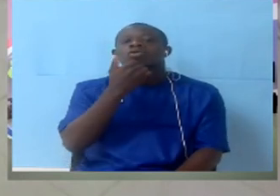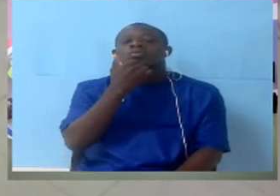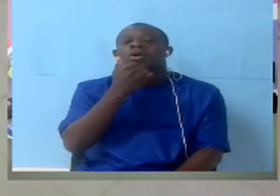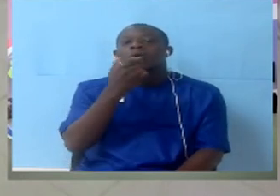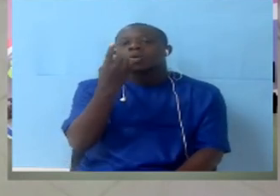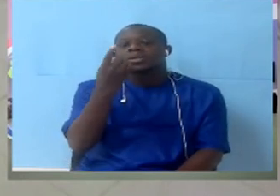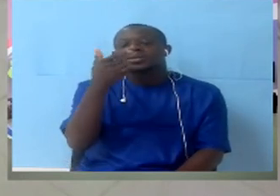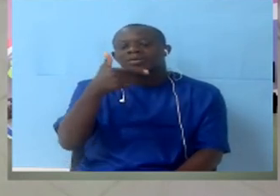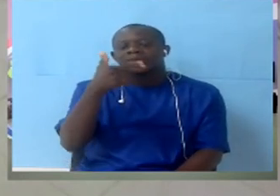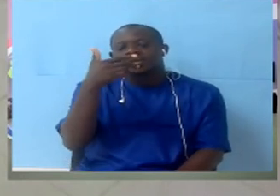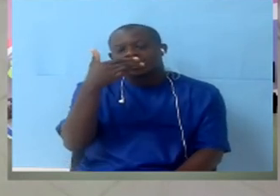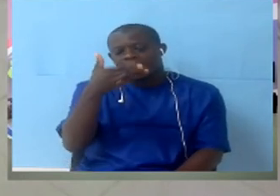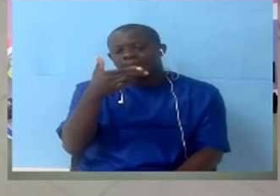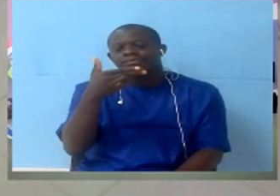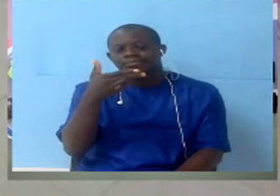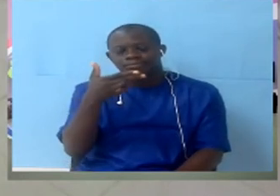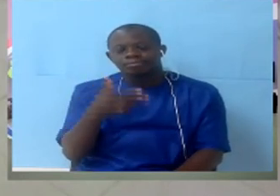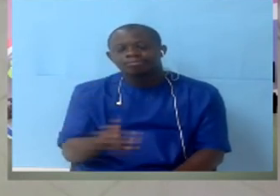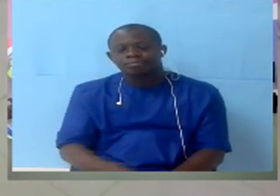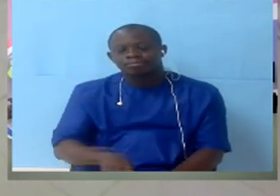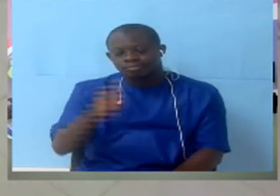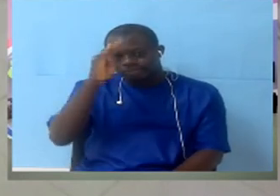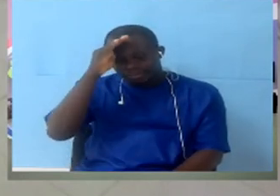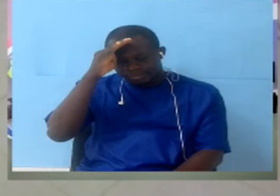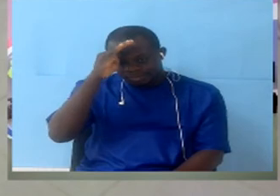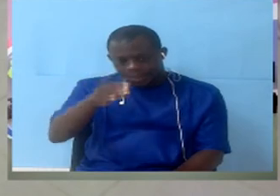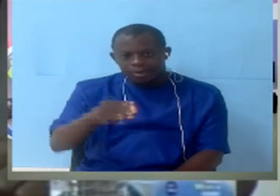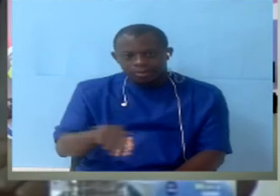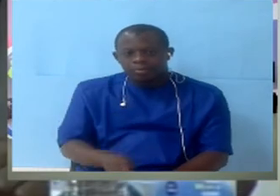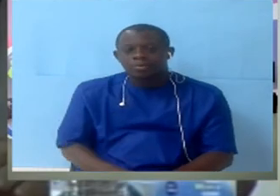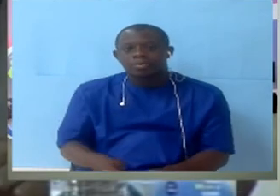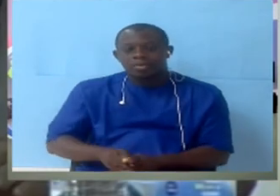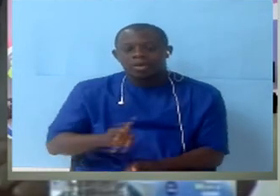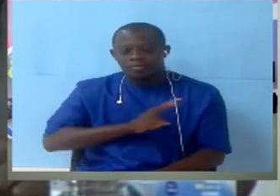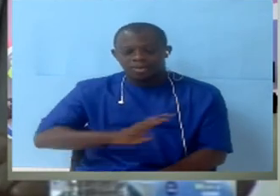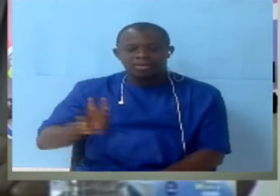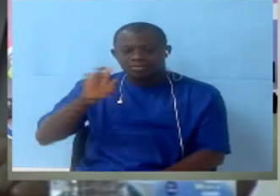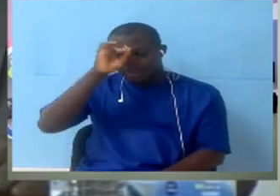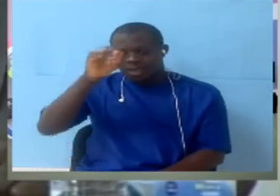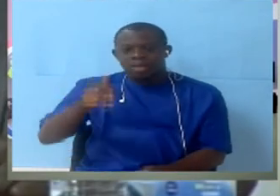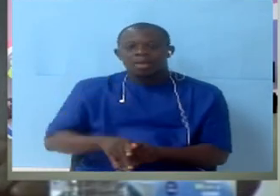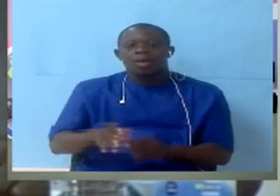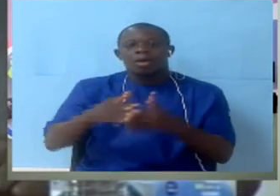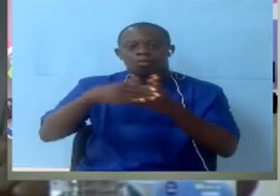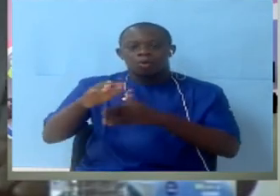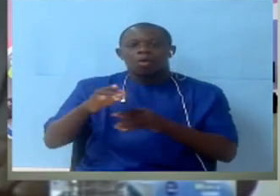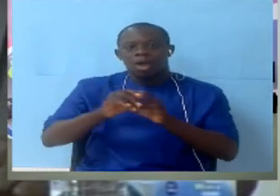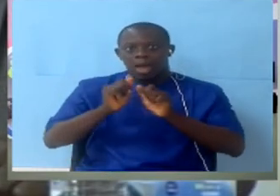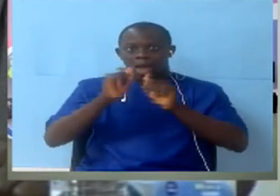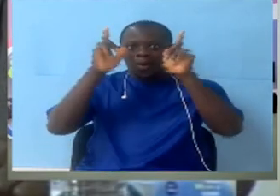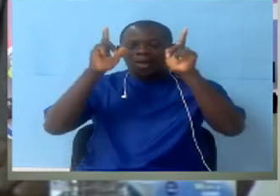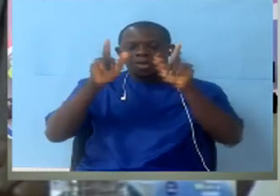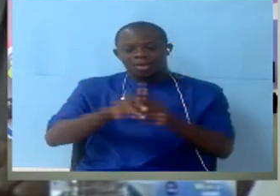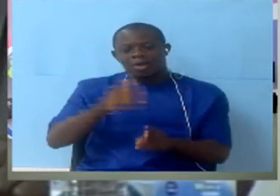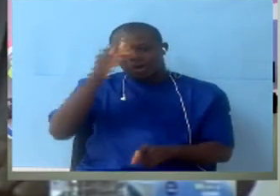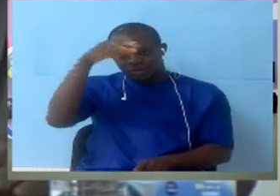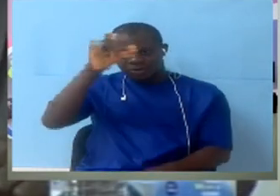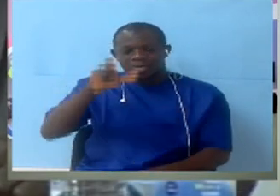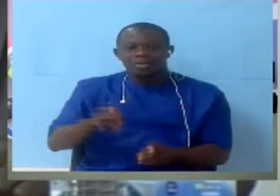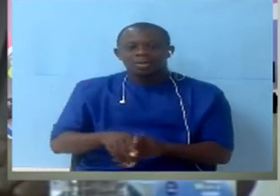Thank you, Auntie Adelaide. Thank you. 179. It's a very alert commission. Thank you. Yes, indeed. Thank